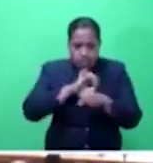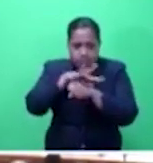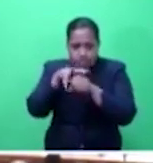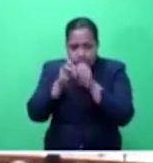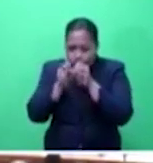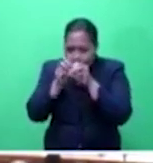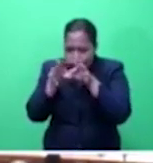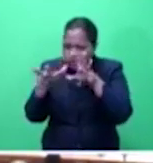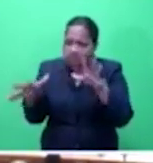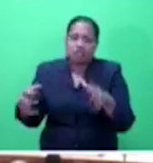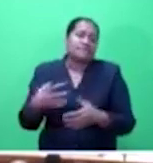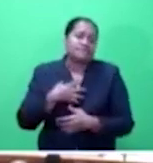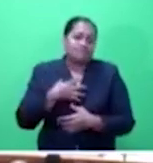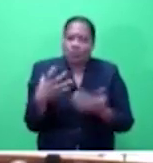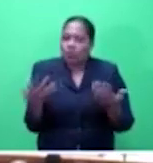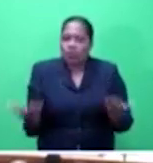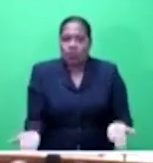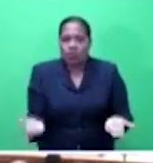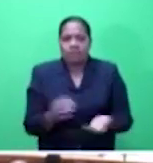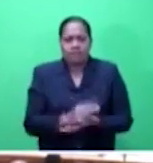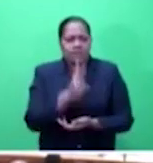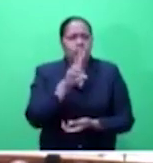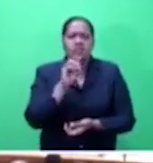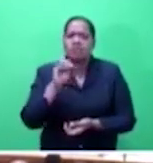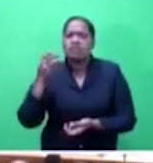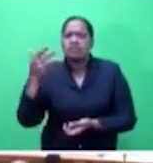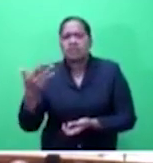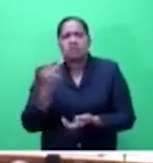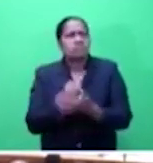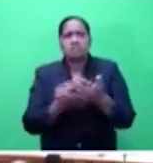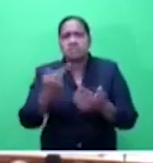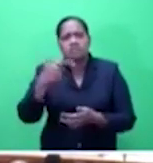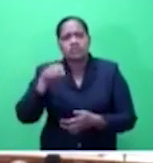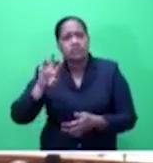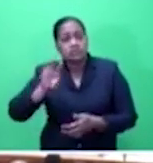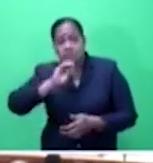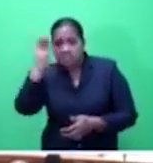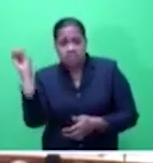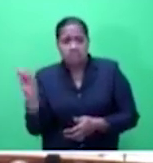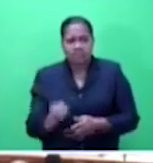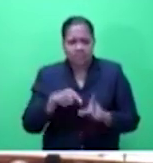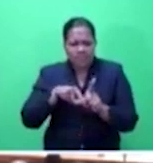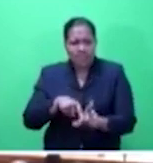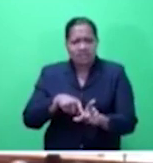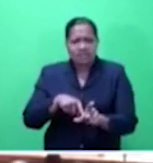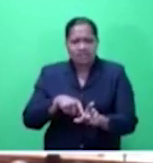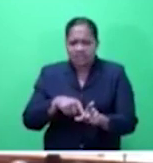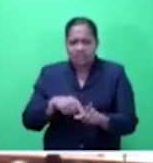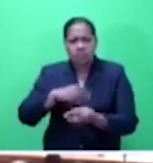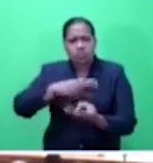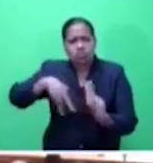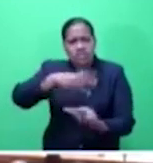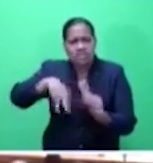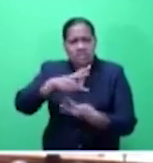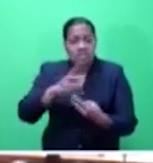In 2009, our arrivals were down only 7.3% on the year. The year after Winston, tourism numbers